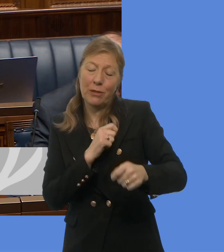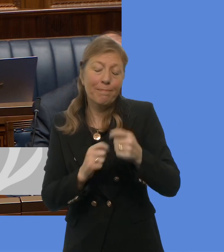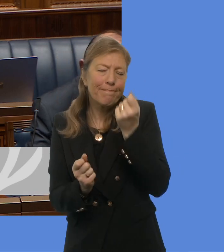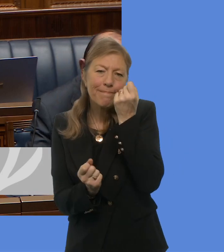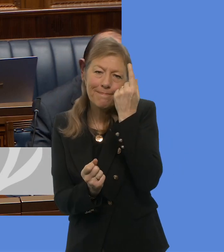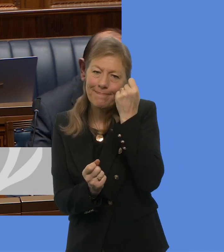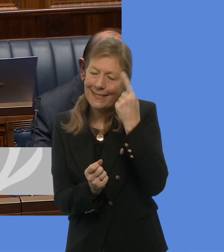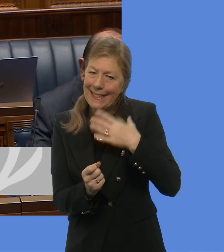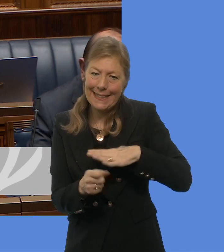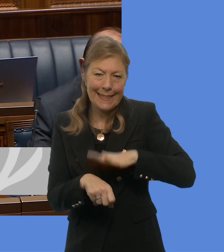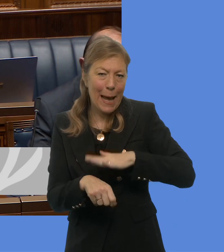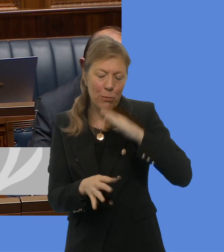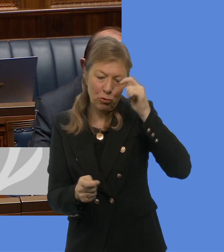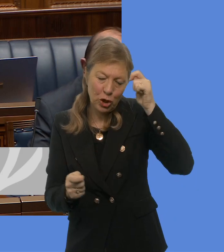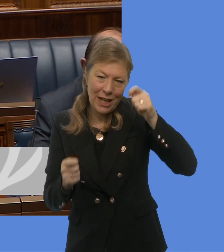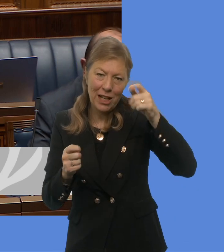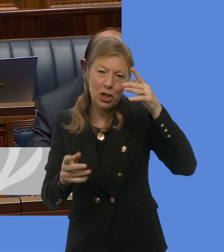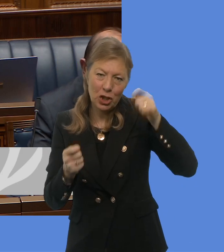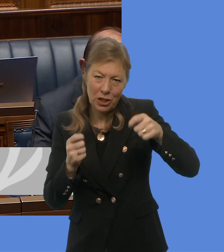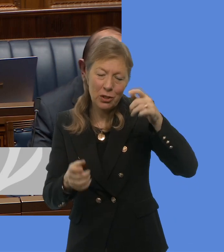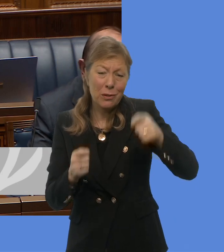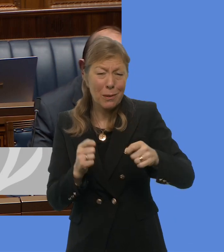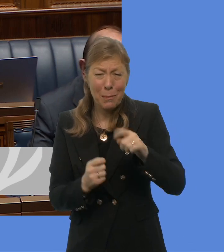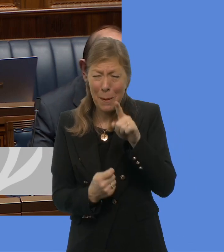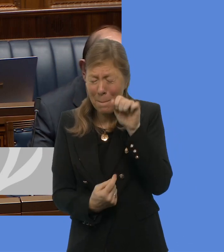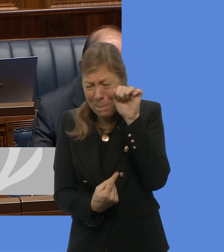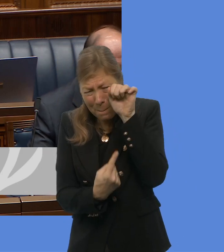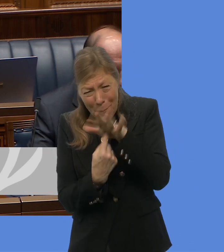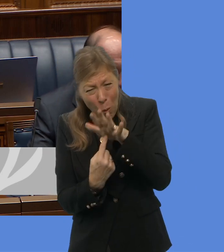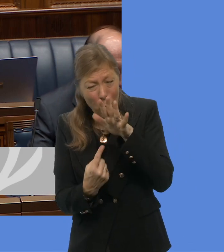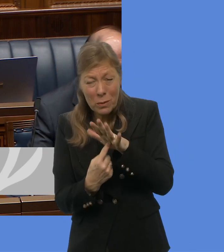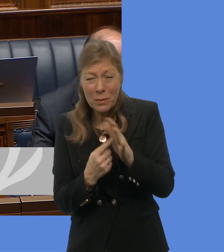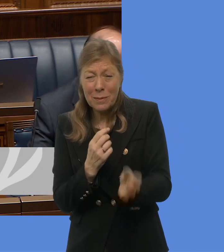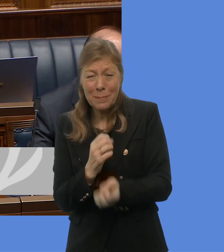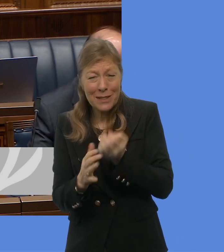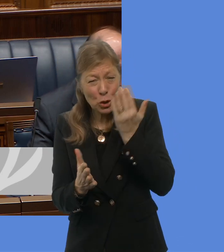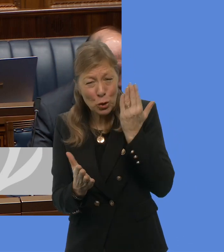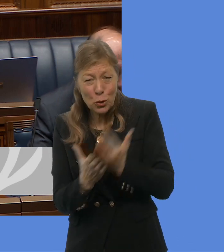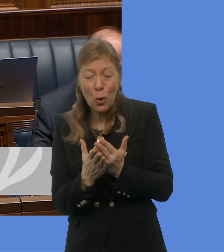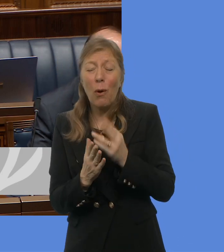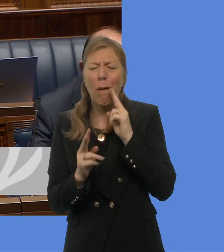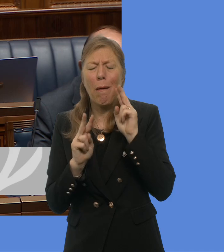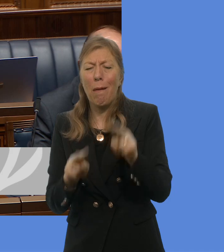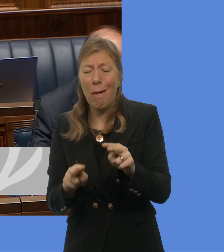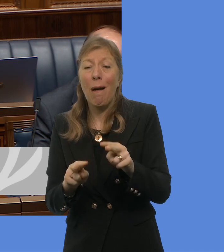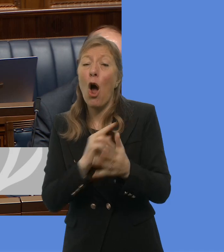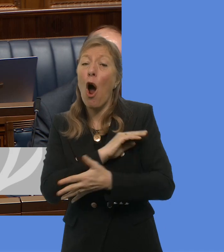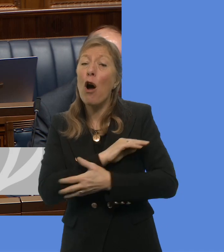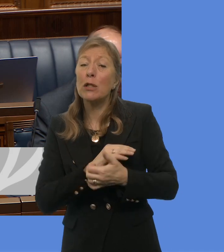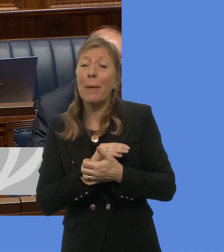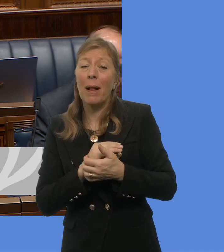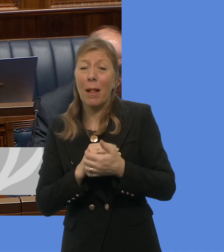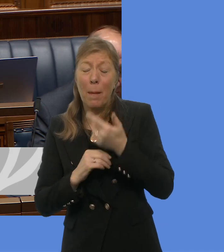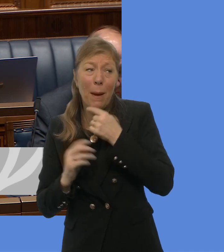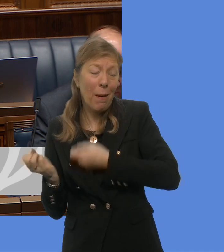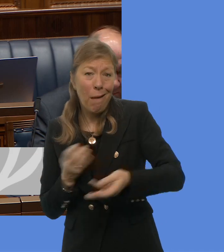time. What is equally essential is to take measures to ensure the flow of patients in hospitals, and what we're currently seeing is